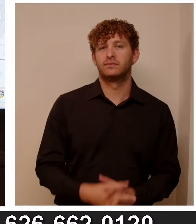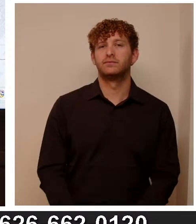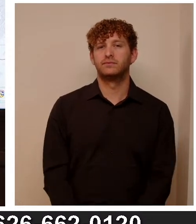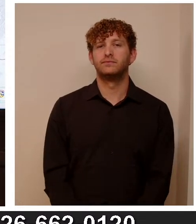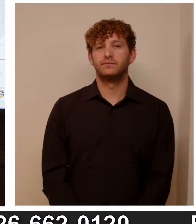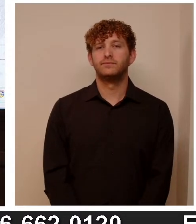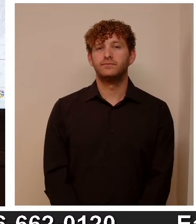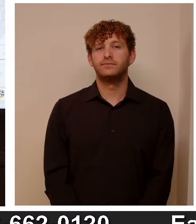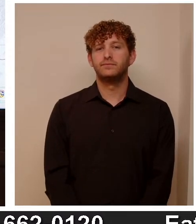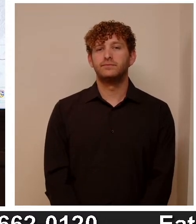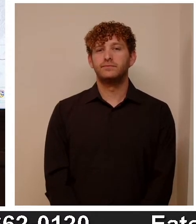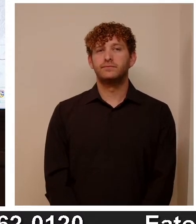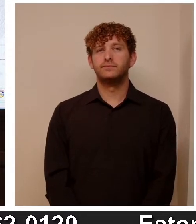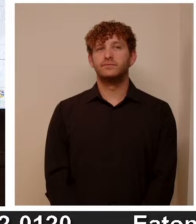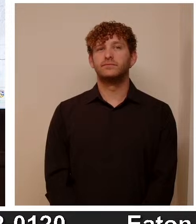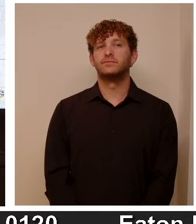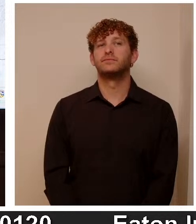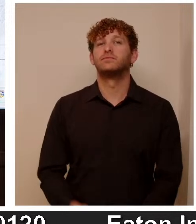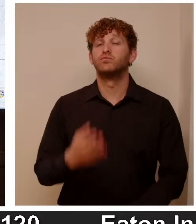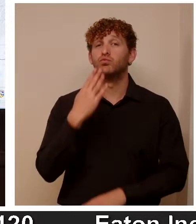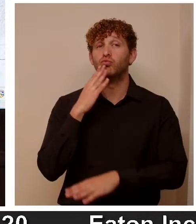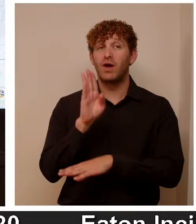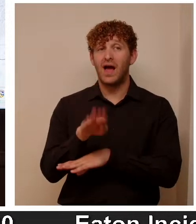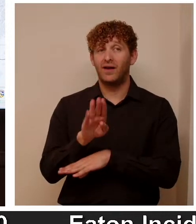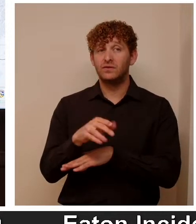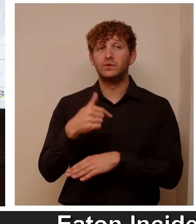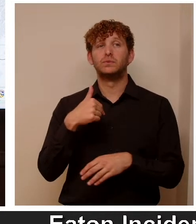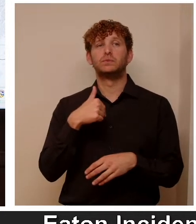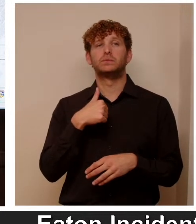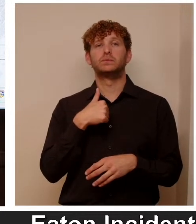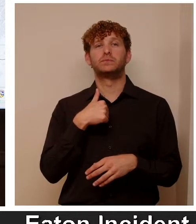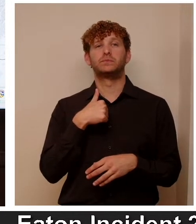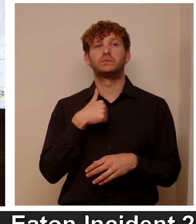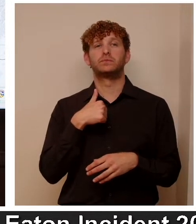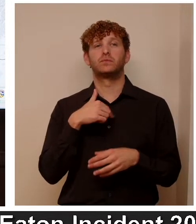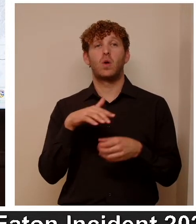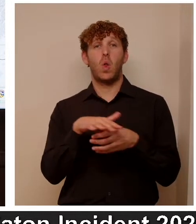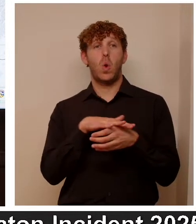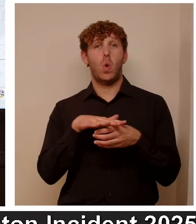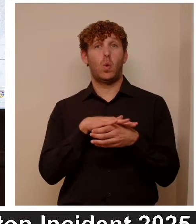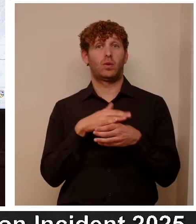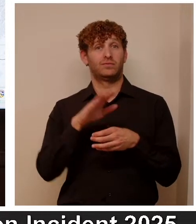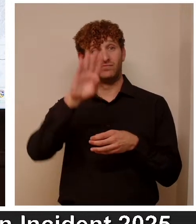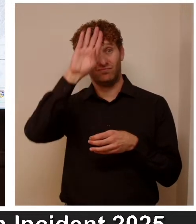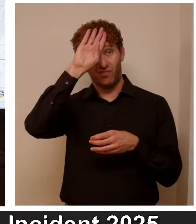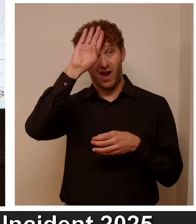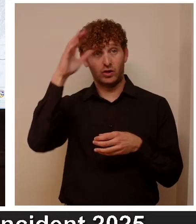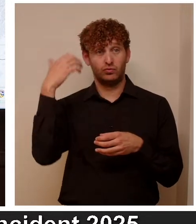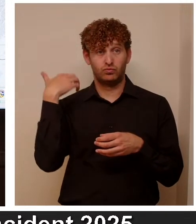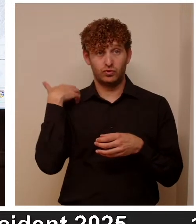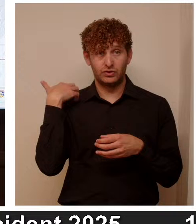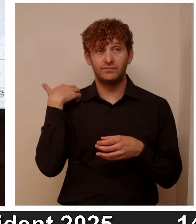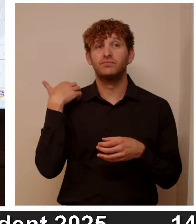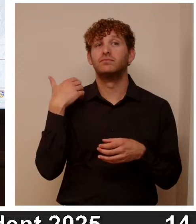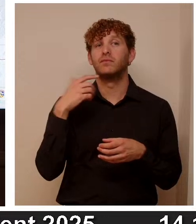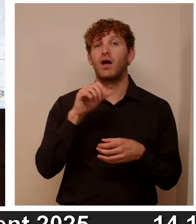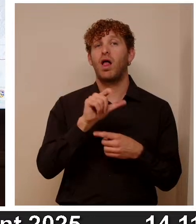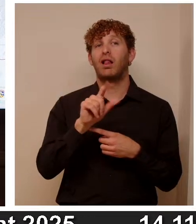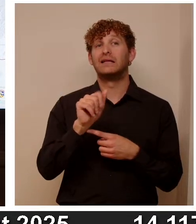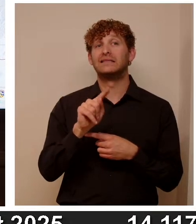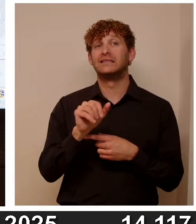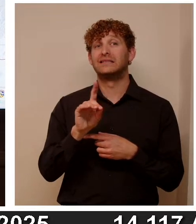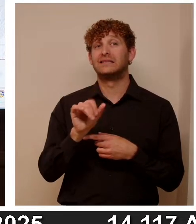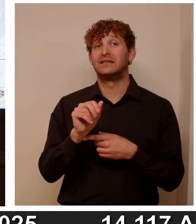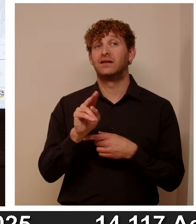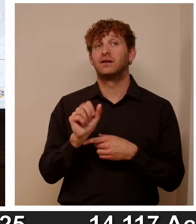Hey, good afternoon, Pat Springle, a local fire chief, community of Altadena. So the question is, will there be power, water, or gas when